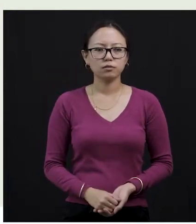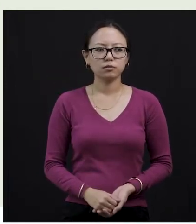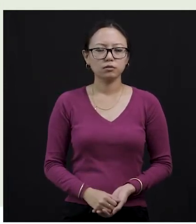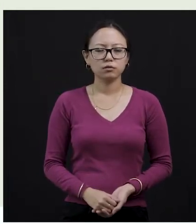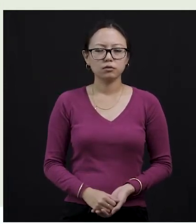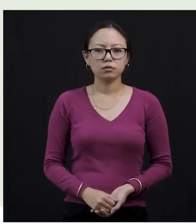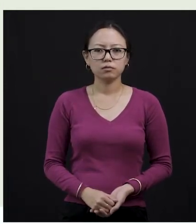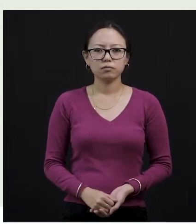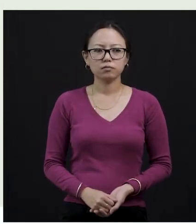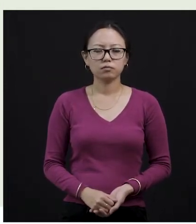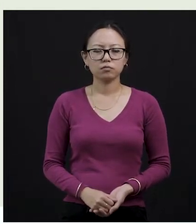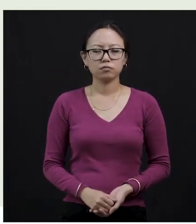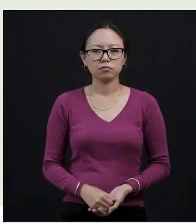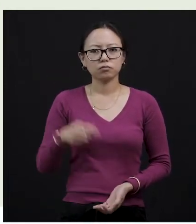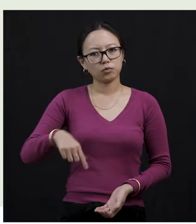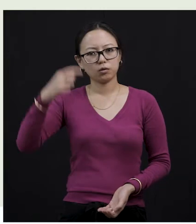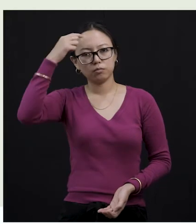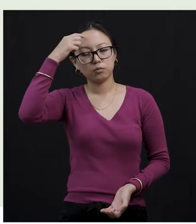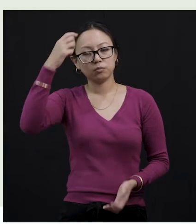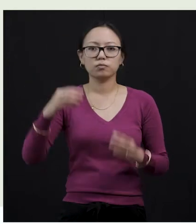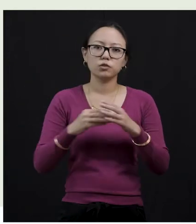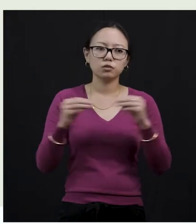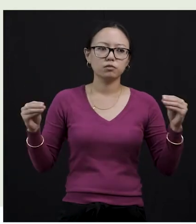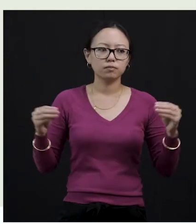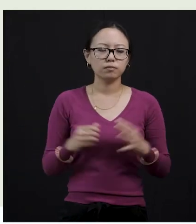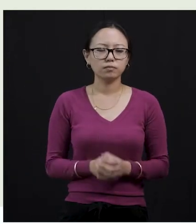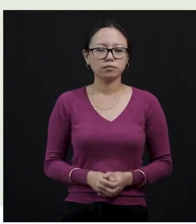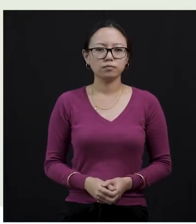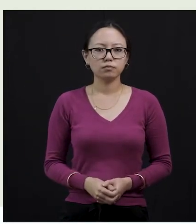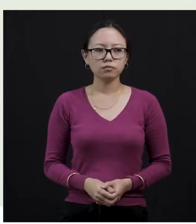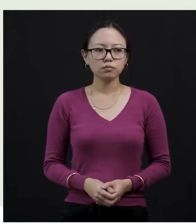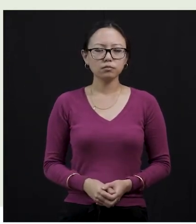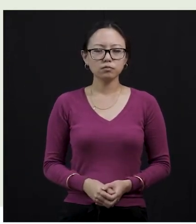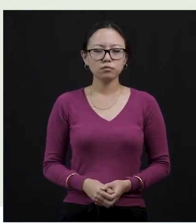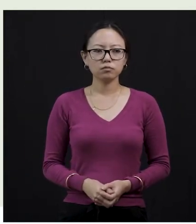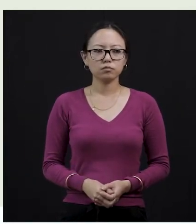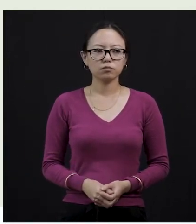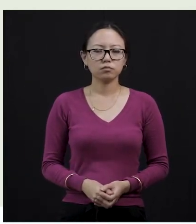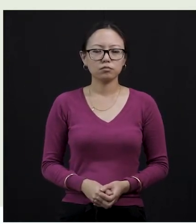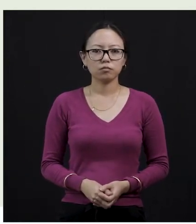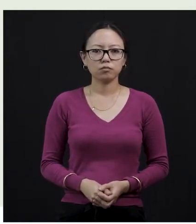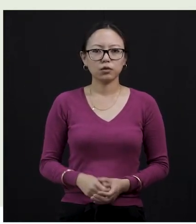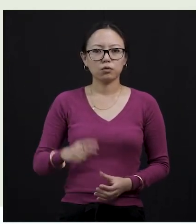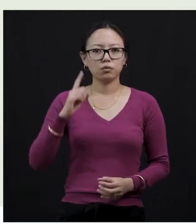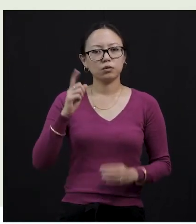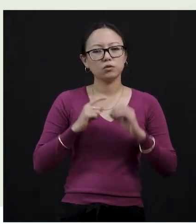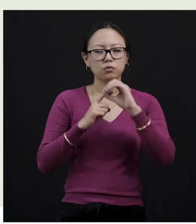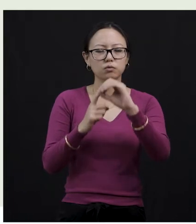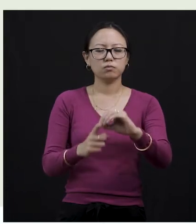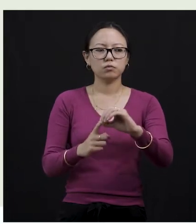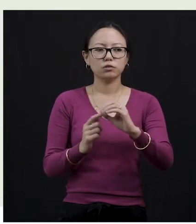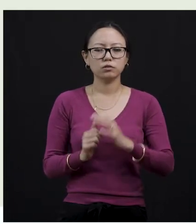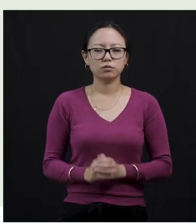one? Okay, we have another problem that is related to one question that we